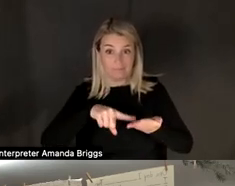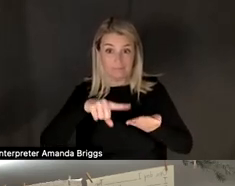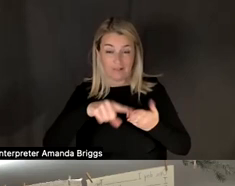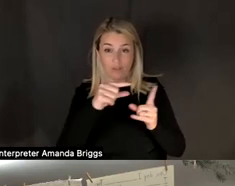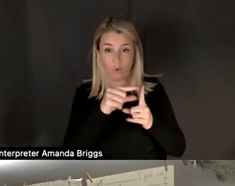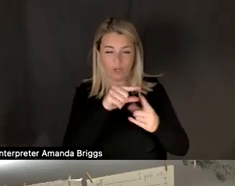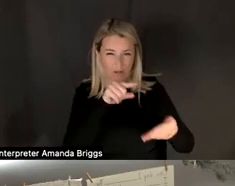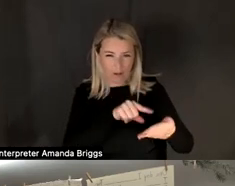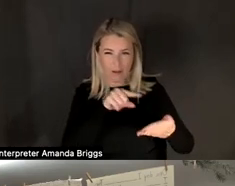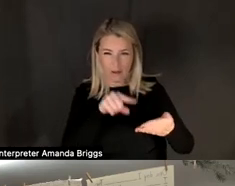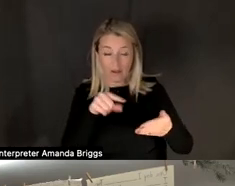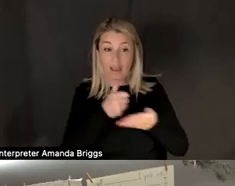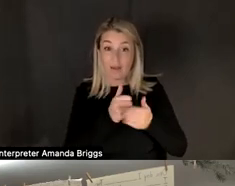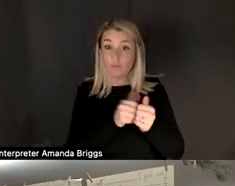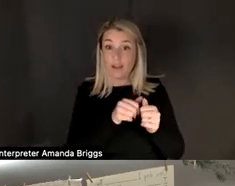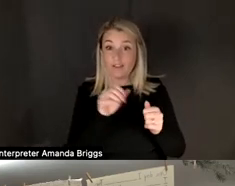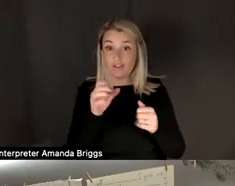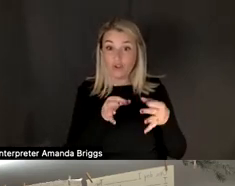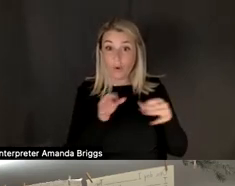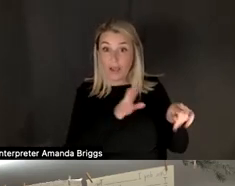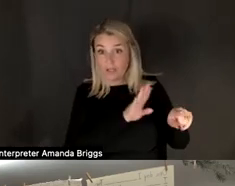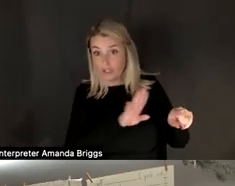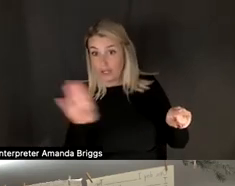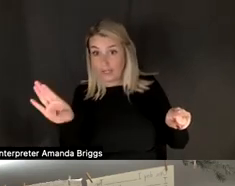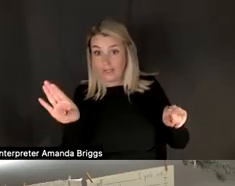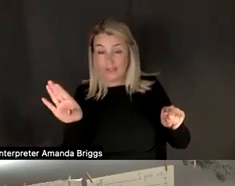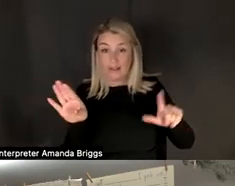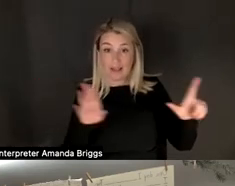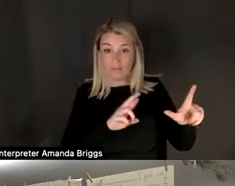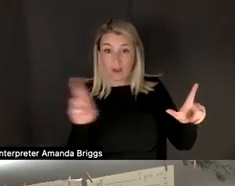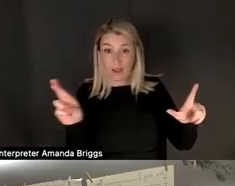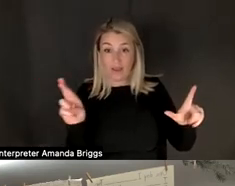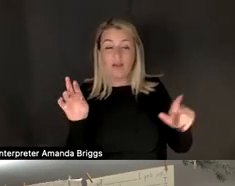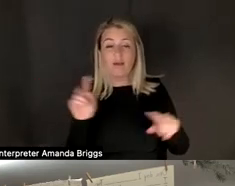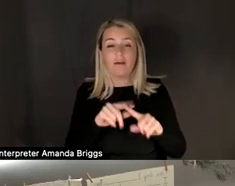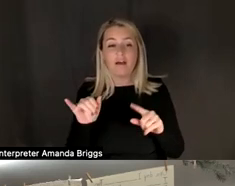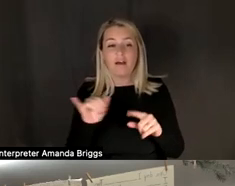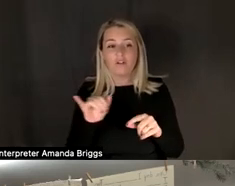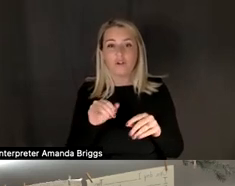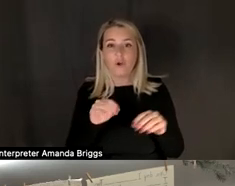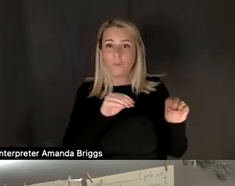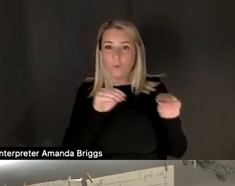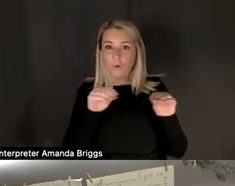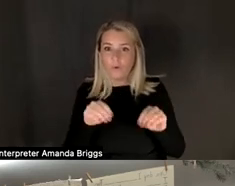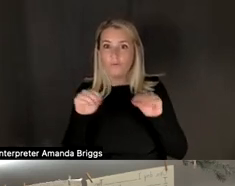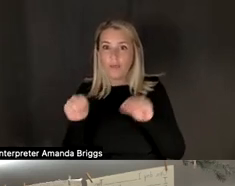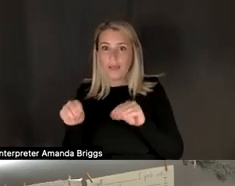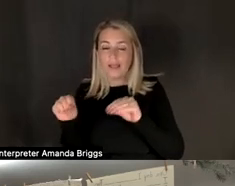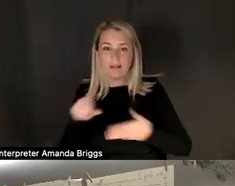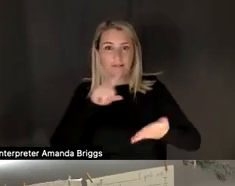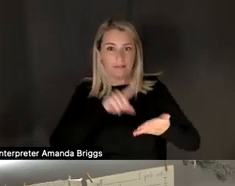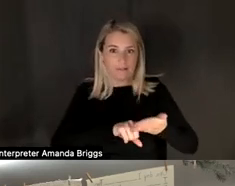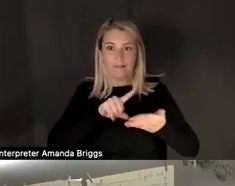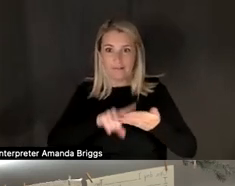the directionality, you're moving the right way. It is a movement. It can be a syllable movement, especially for German.